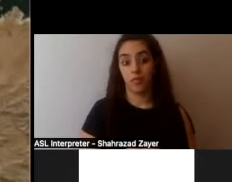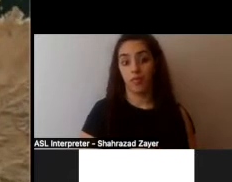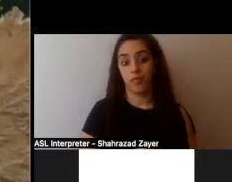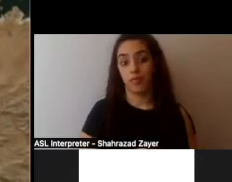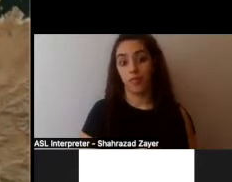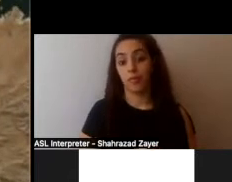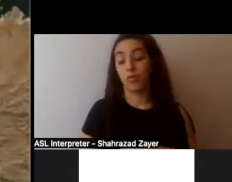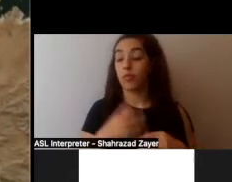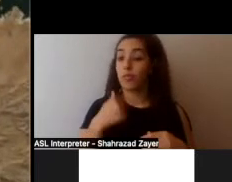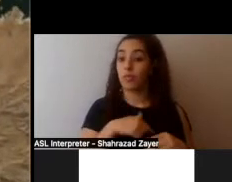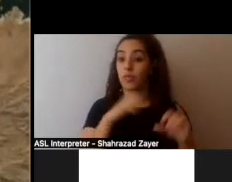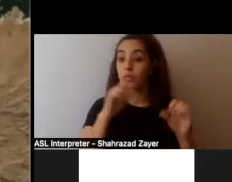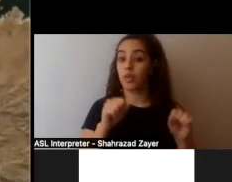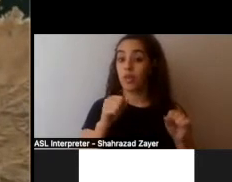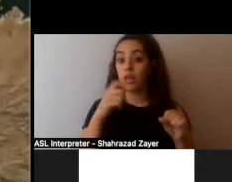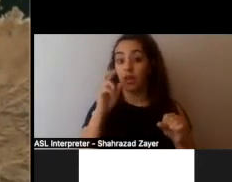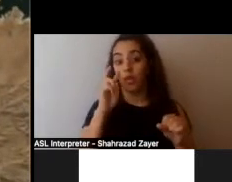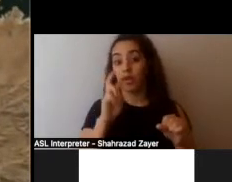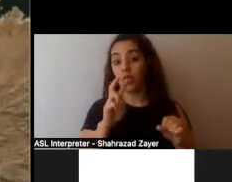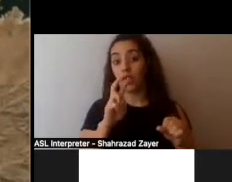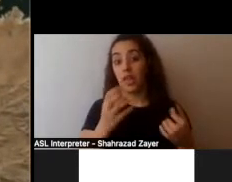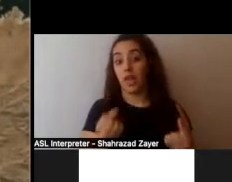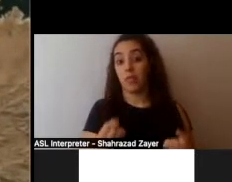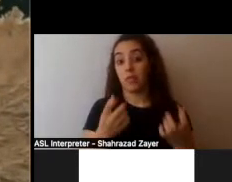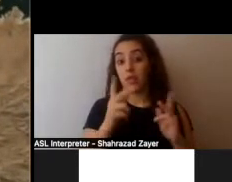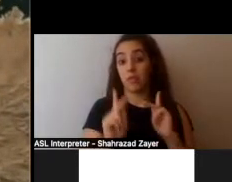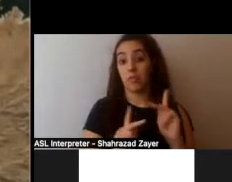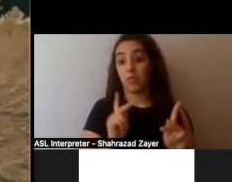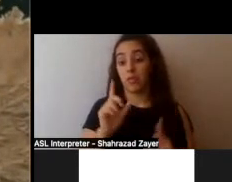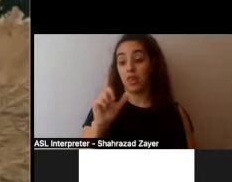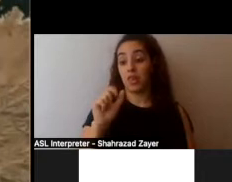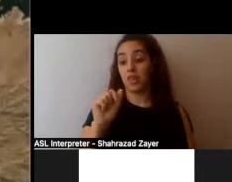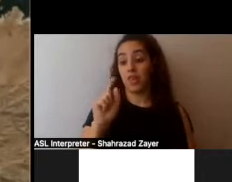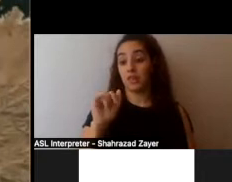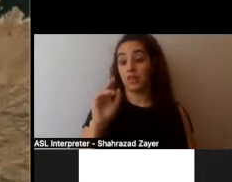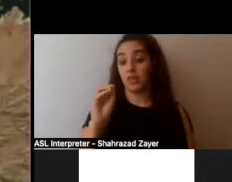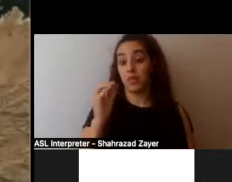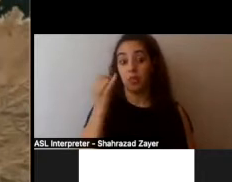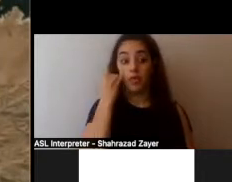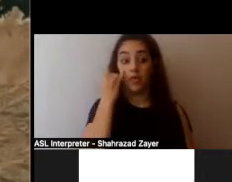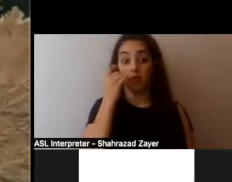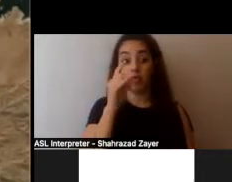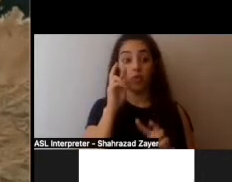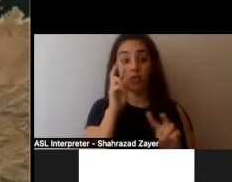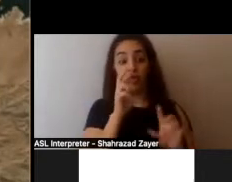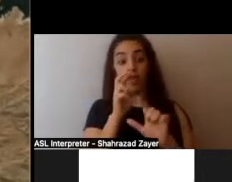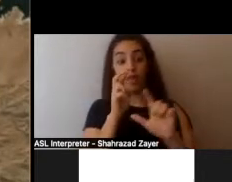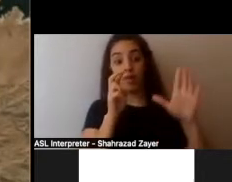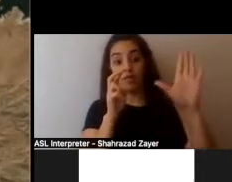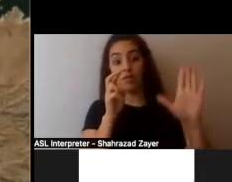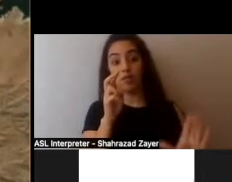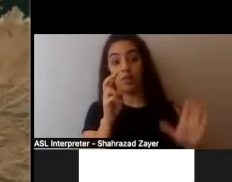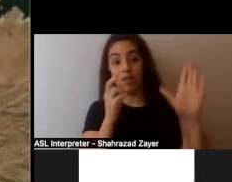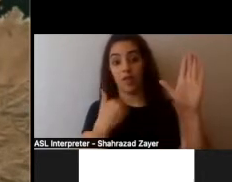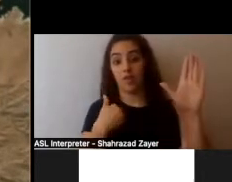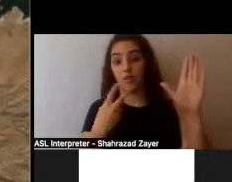We can look at the percent Latino. And if you look over on the left-hand side over here, we have two layers